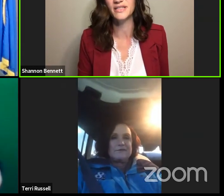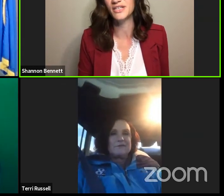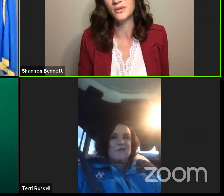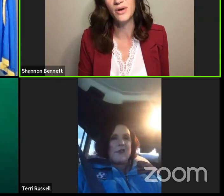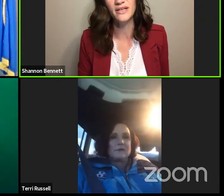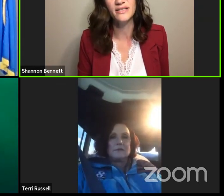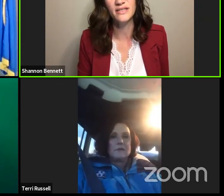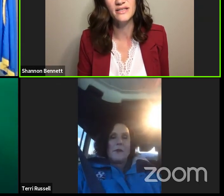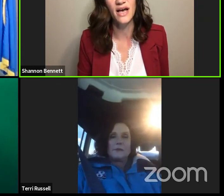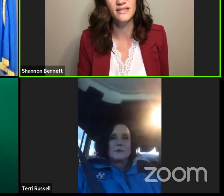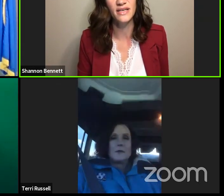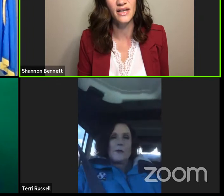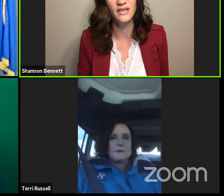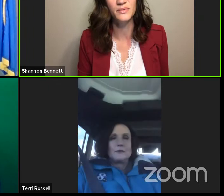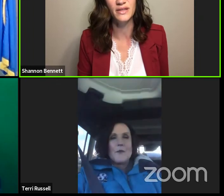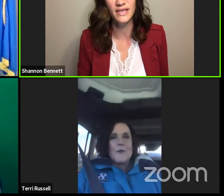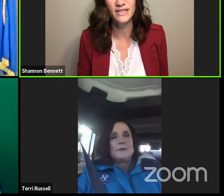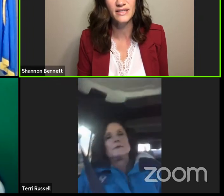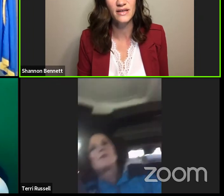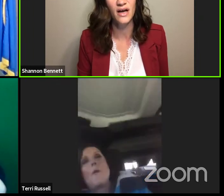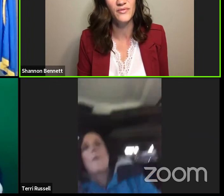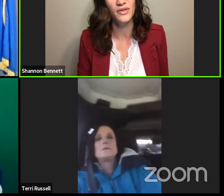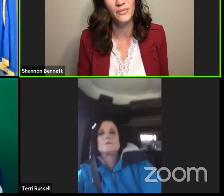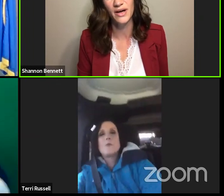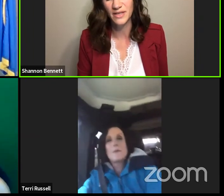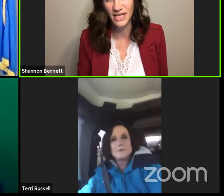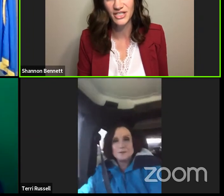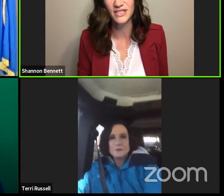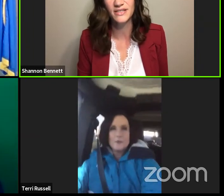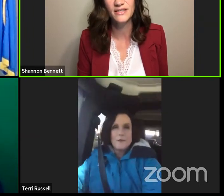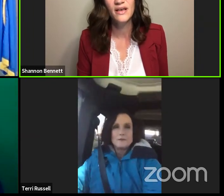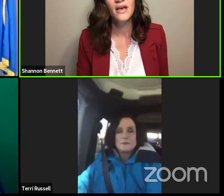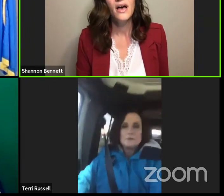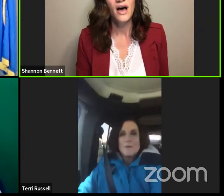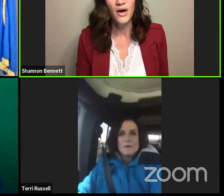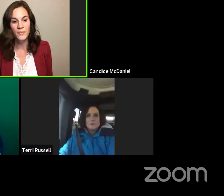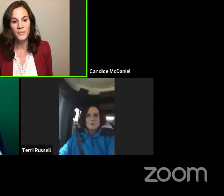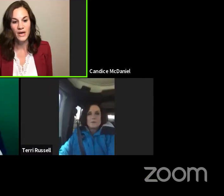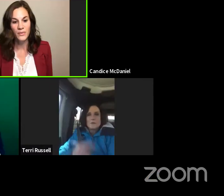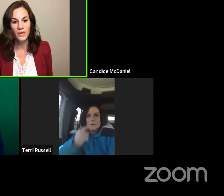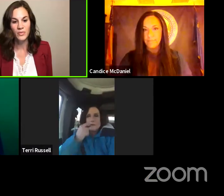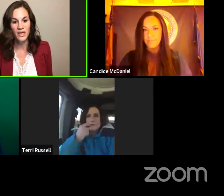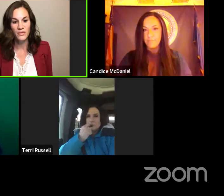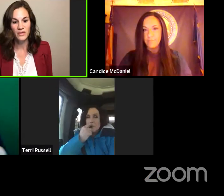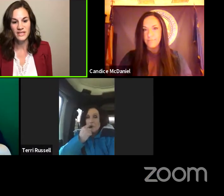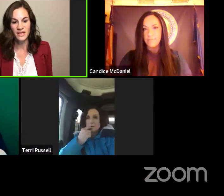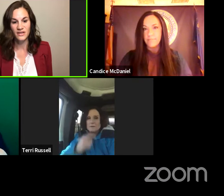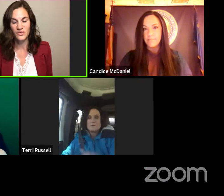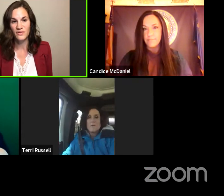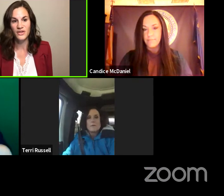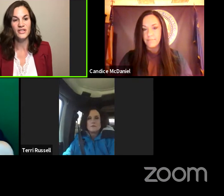on Immunization Practices as it is released for their recommendations. But we will be releasing a newer version of